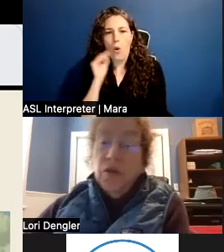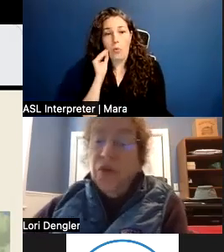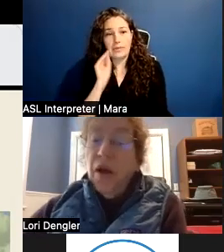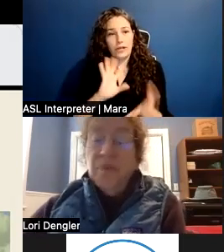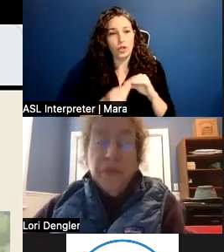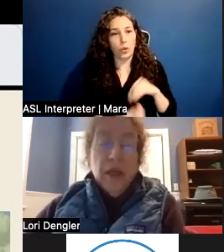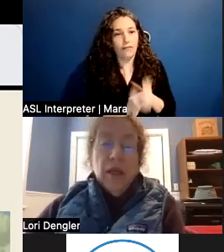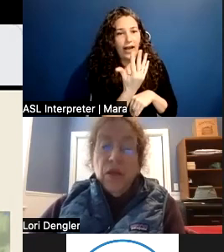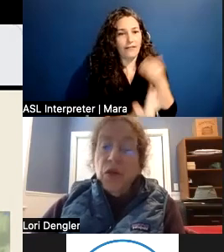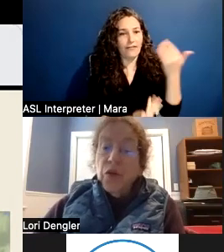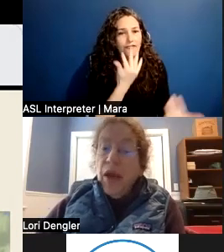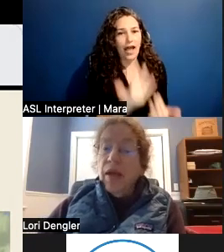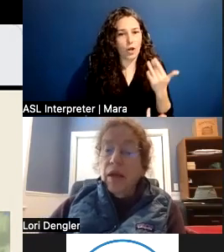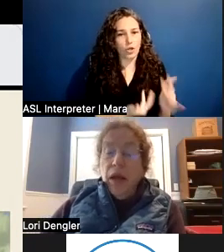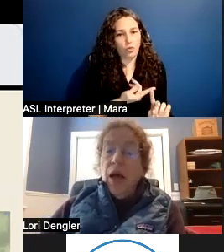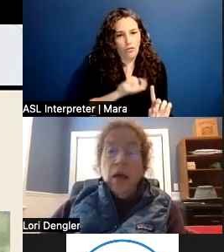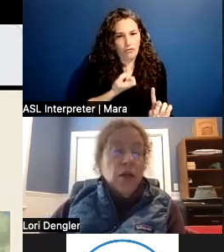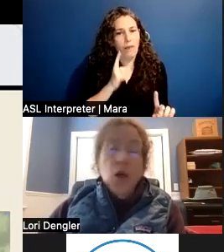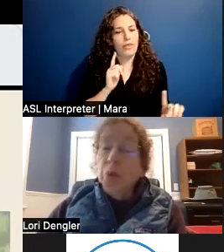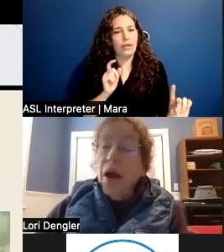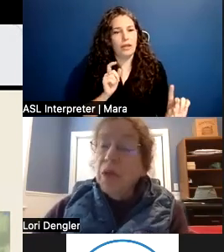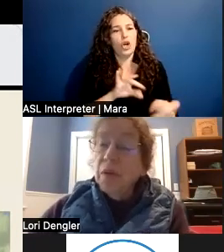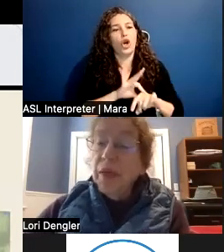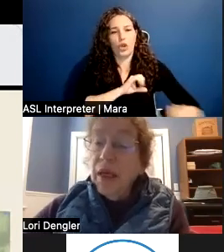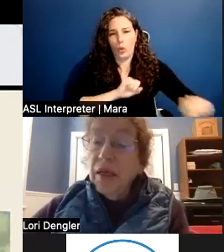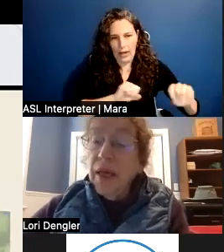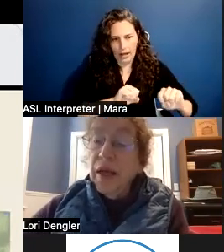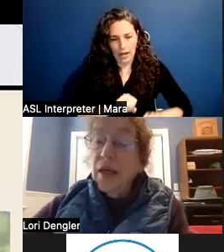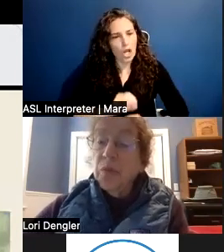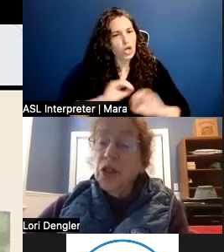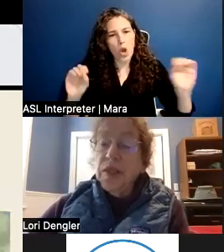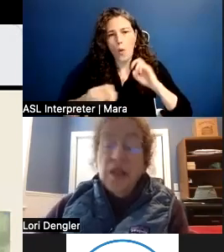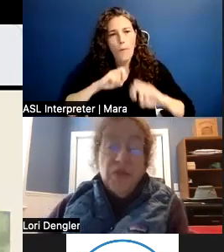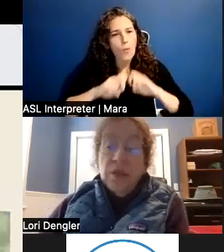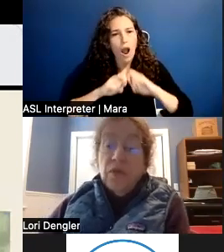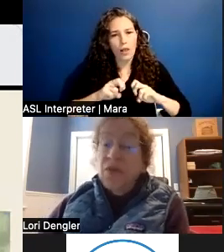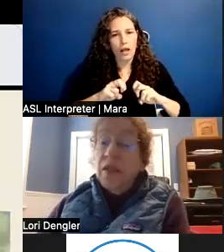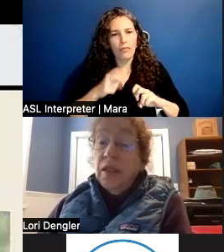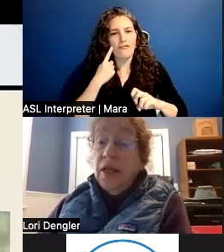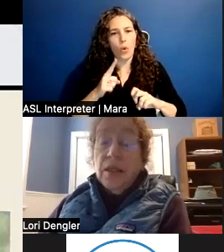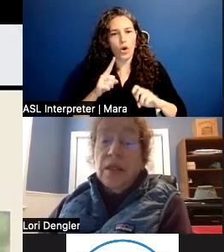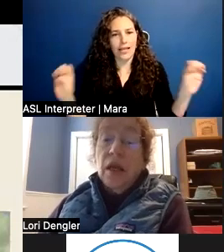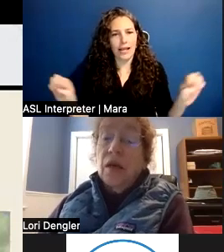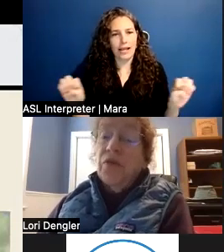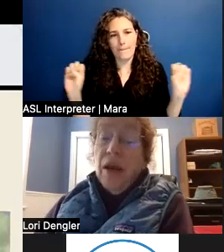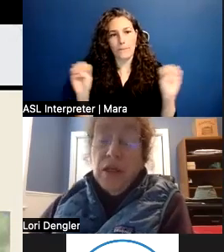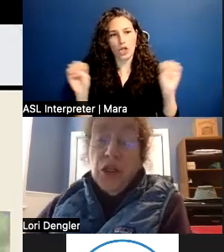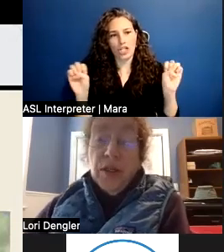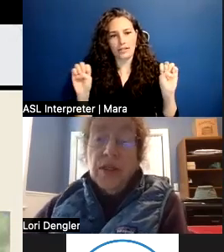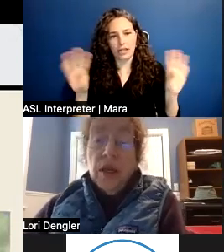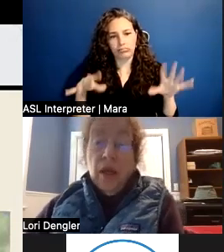resulted from the earthquake. No problem in getting emergency facilities,